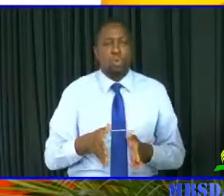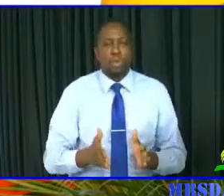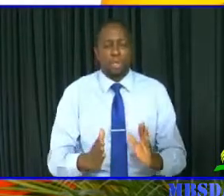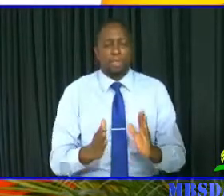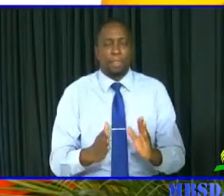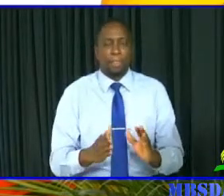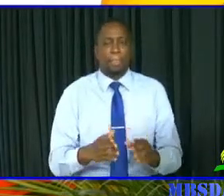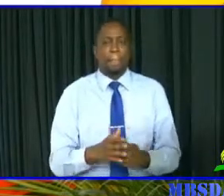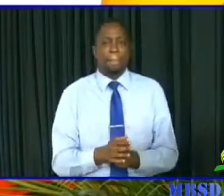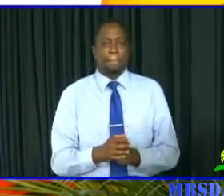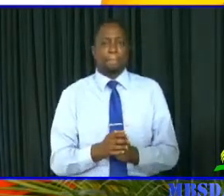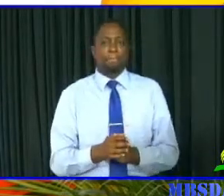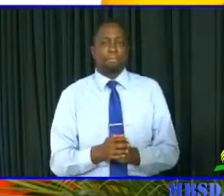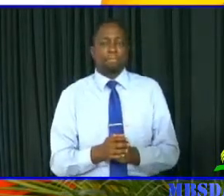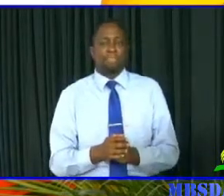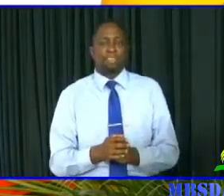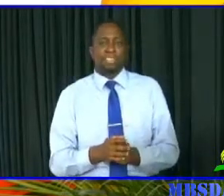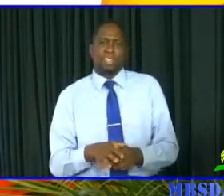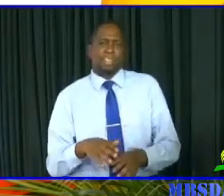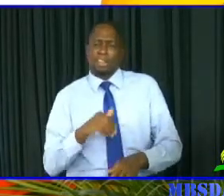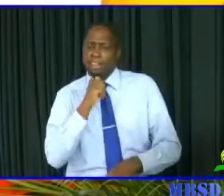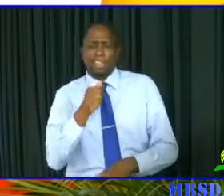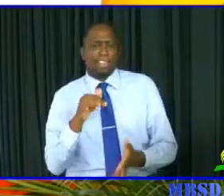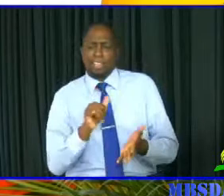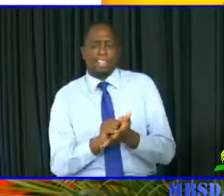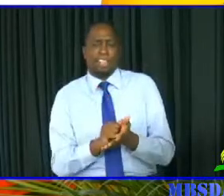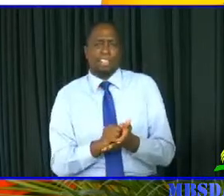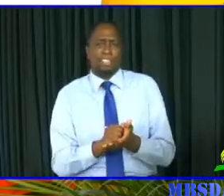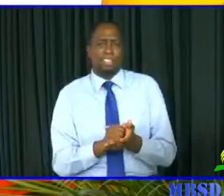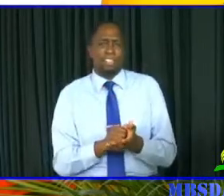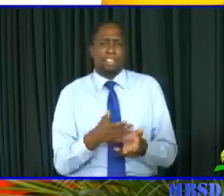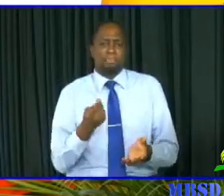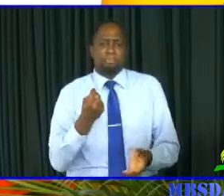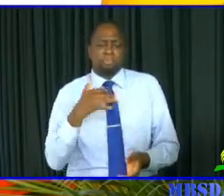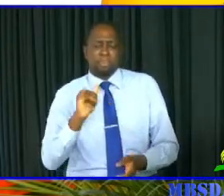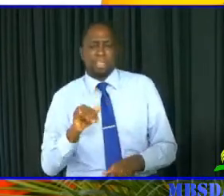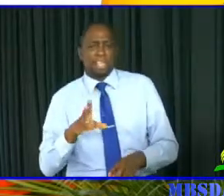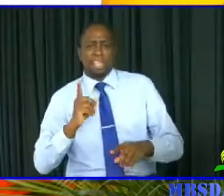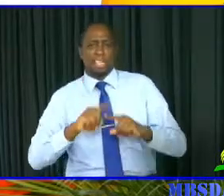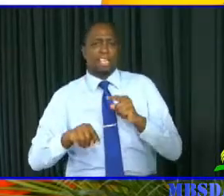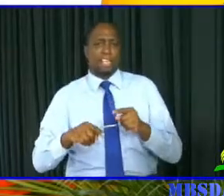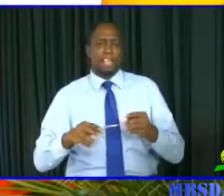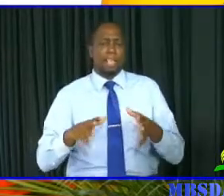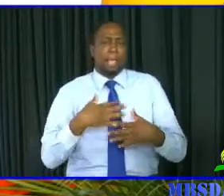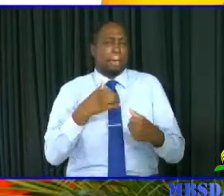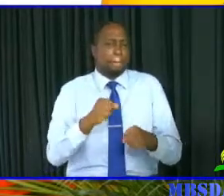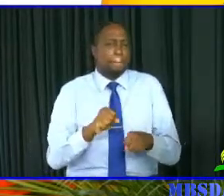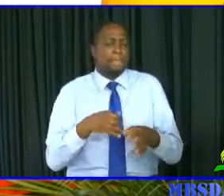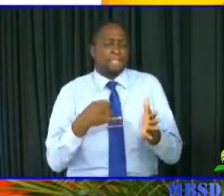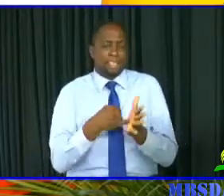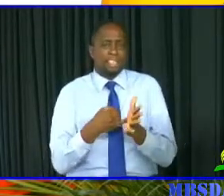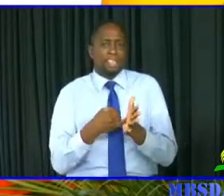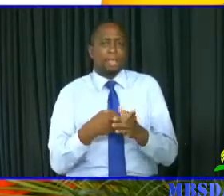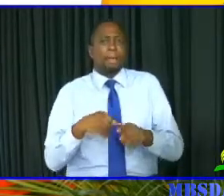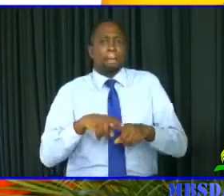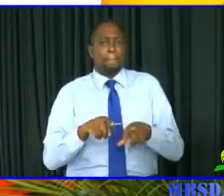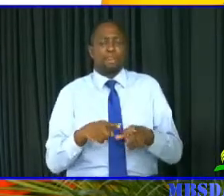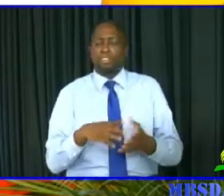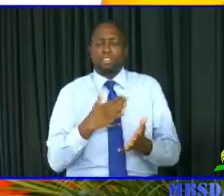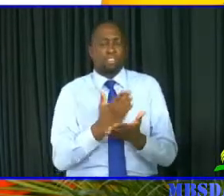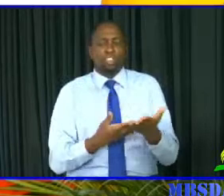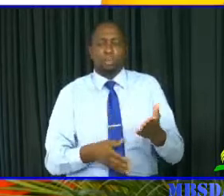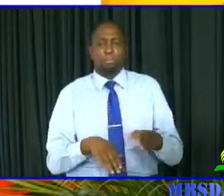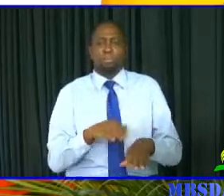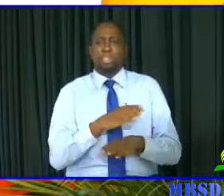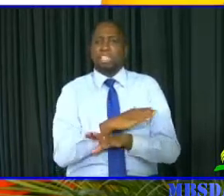about entering. Some don't care about entering. While there are some who want to go, but they do not make